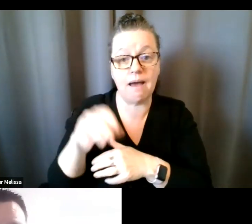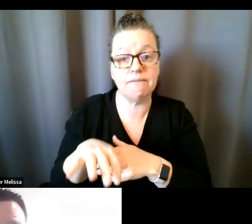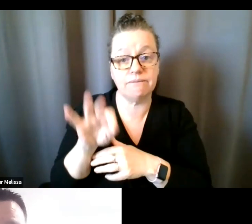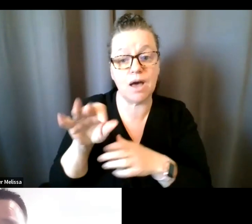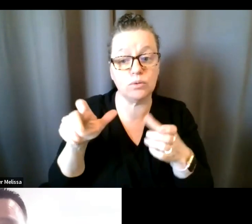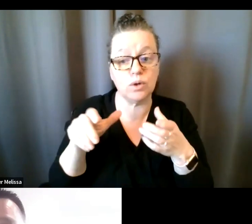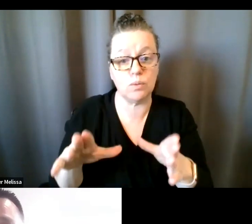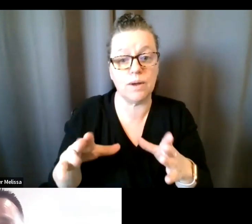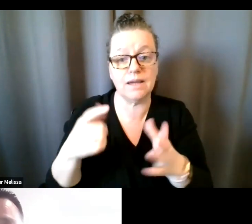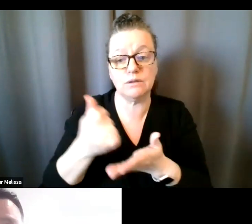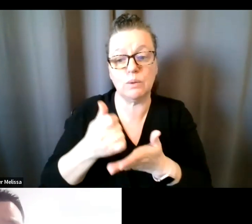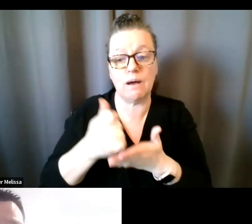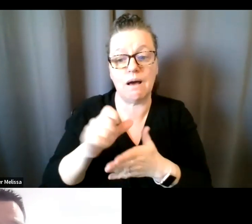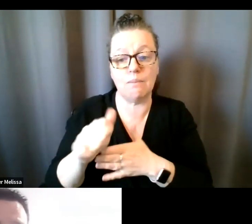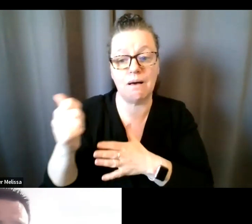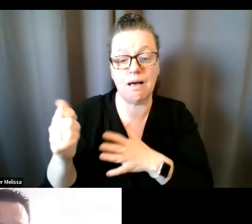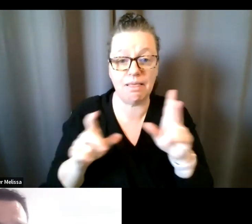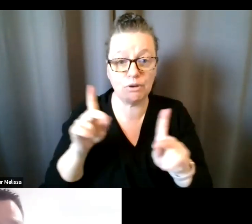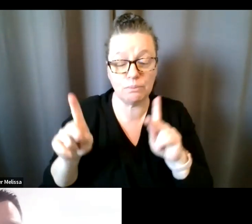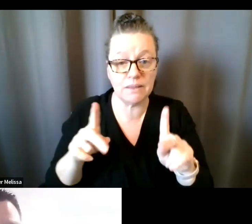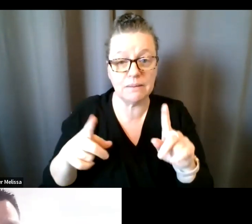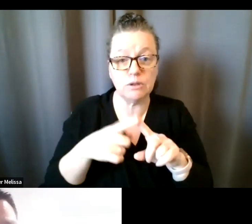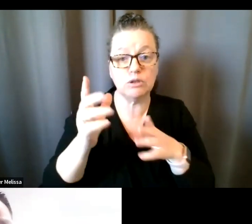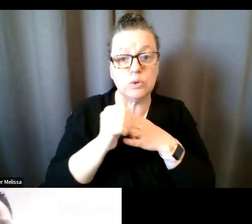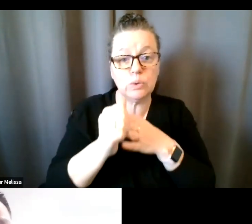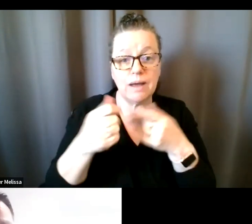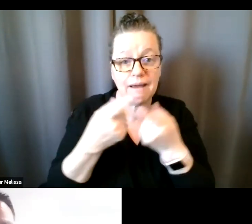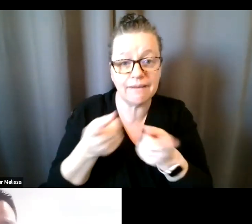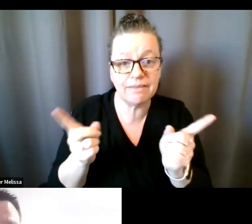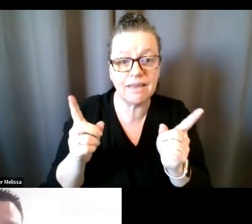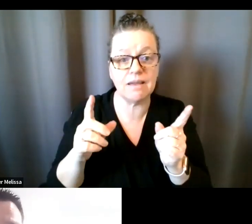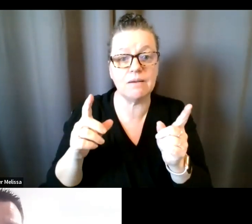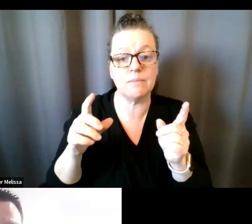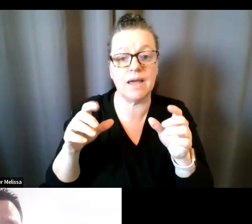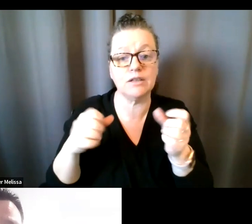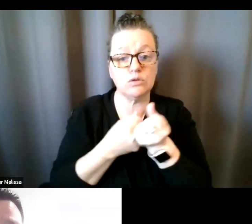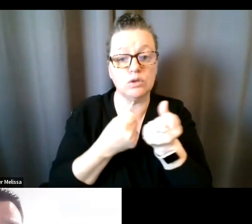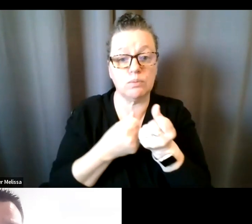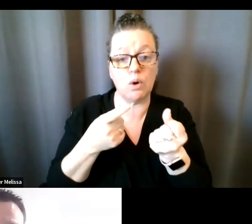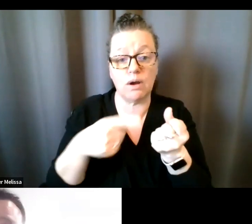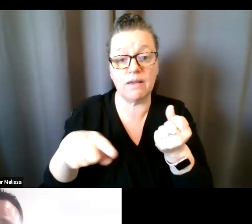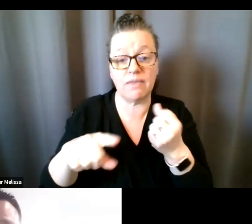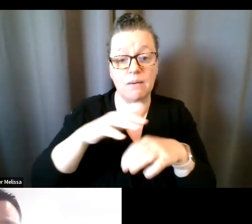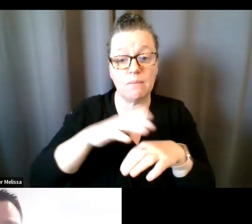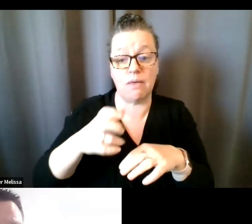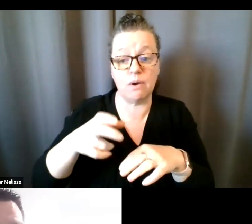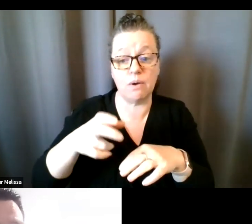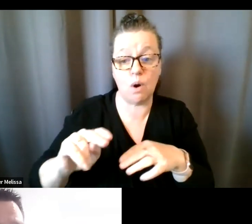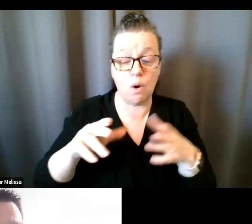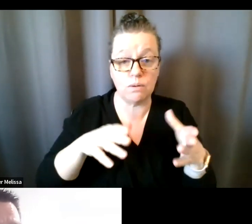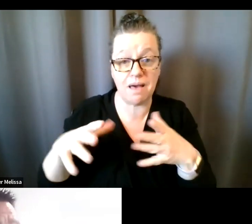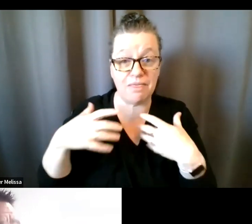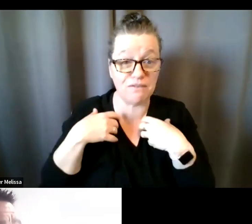a way to help other people, to guide them and to support them on their own path of,